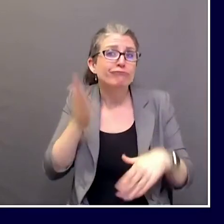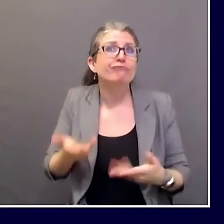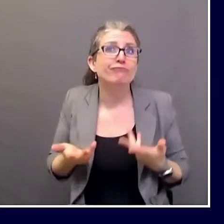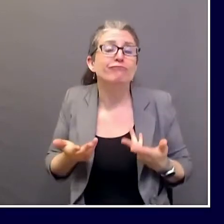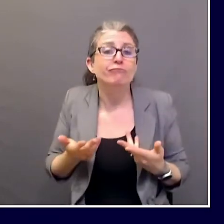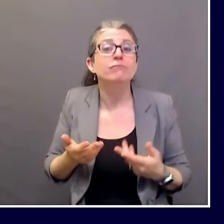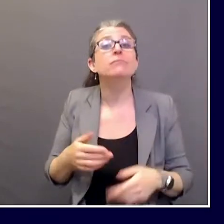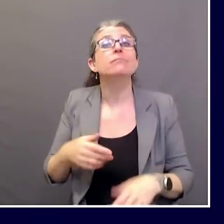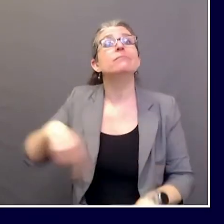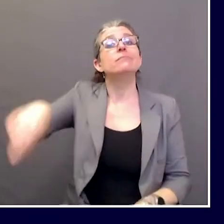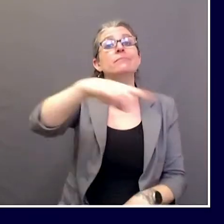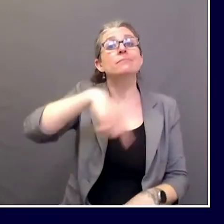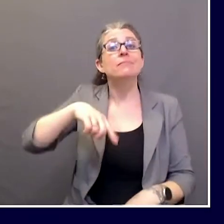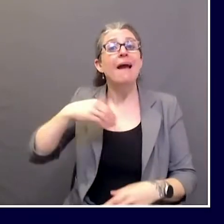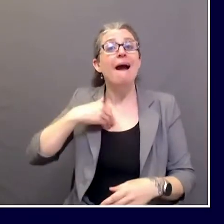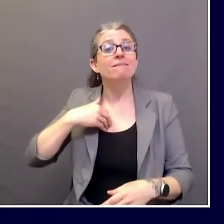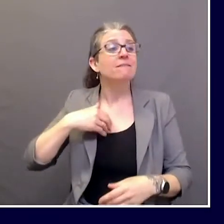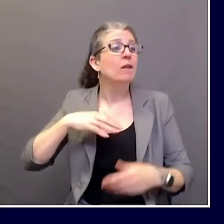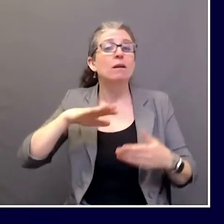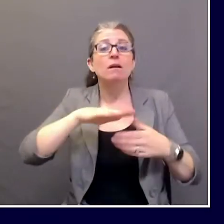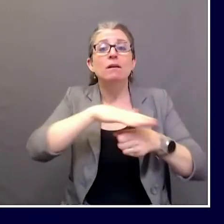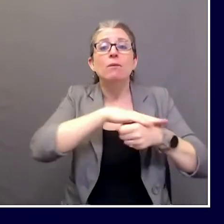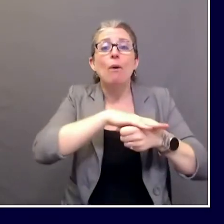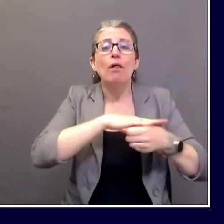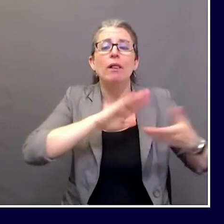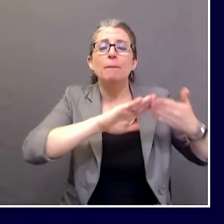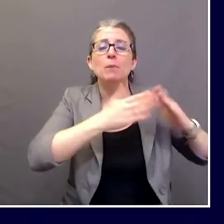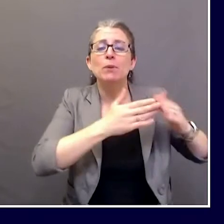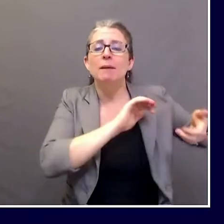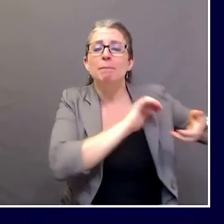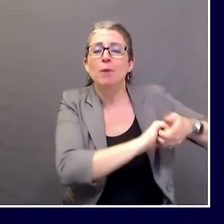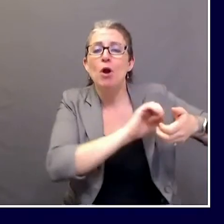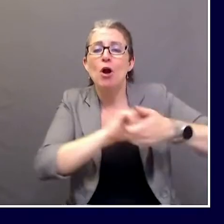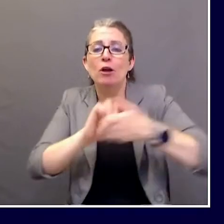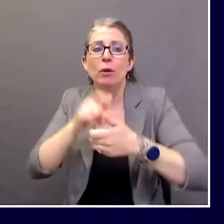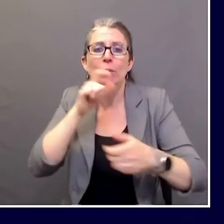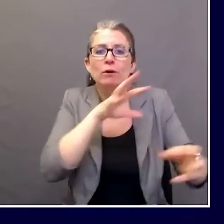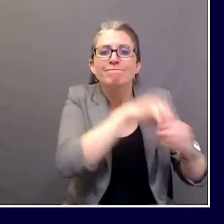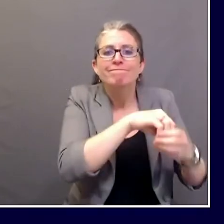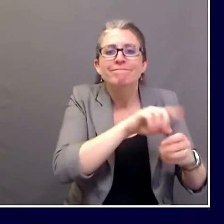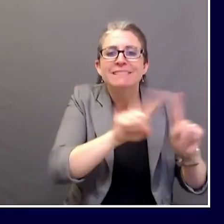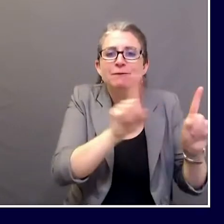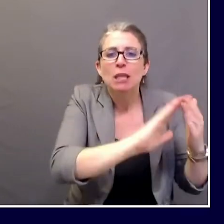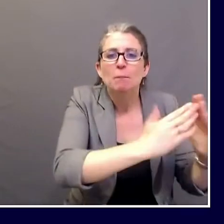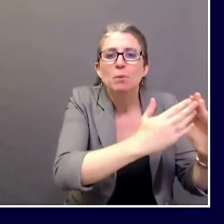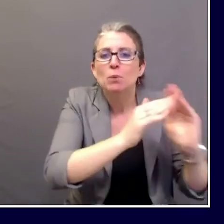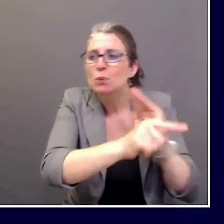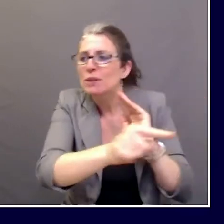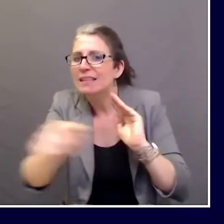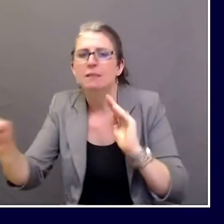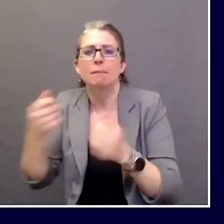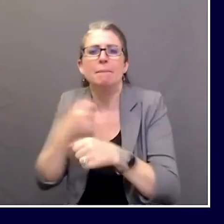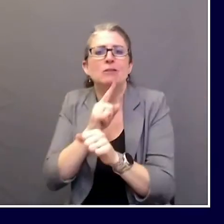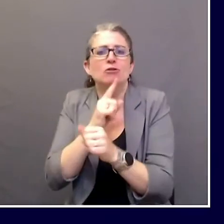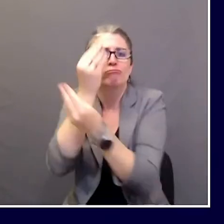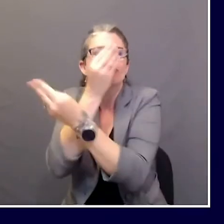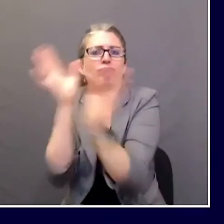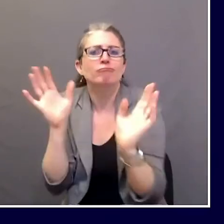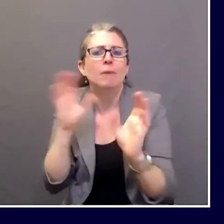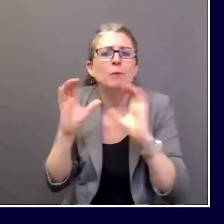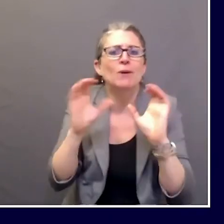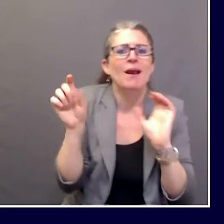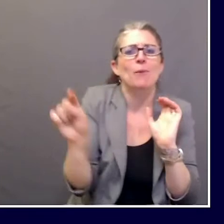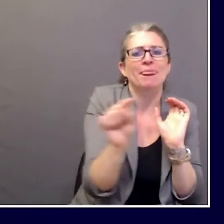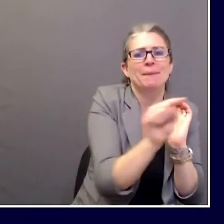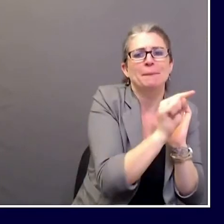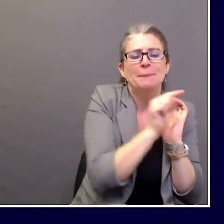thoughts of the community, speak out and deliver the message to their own communities about how this is so